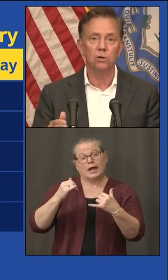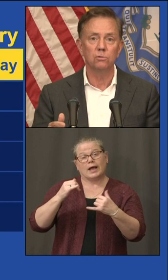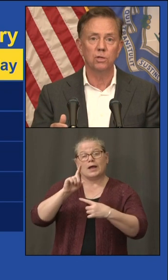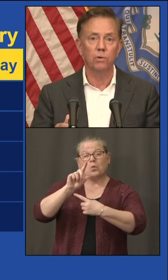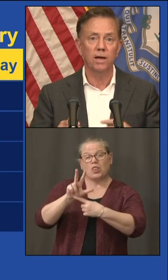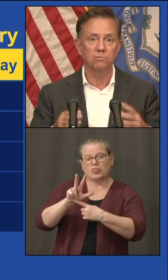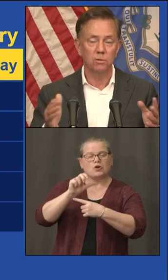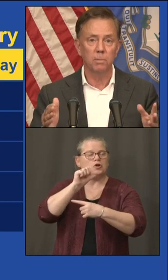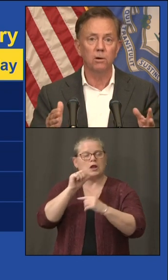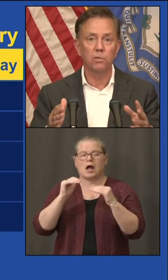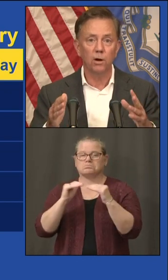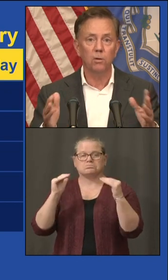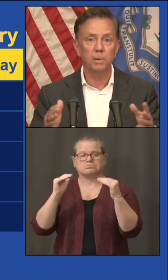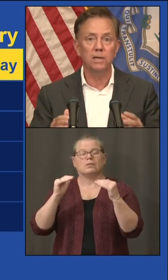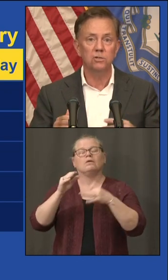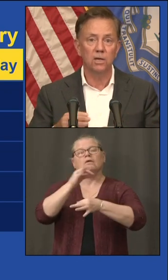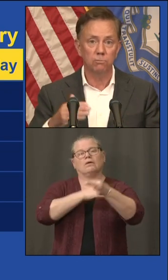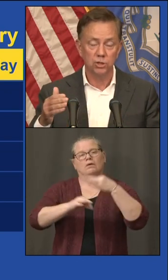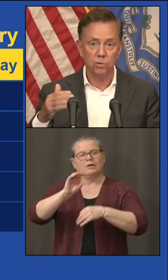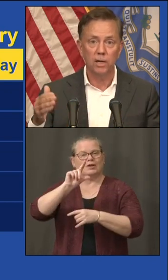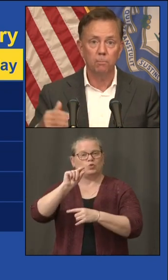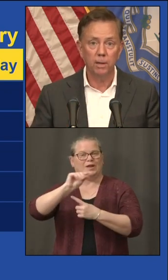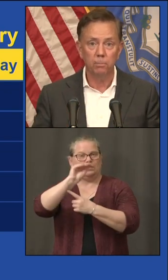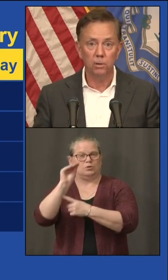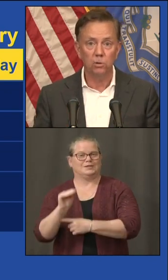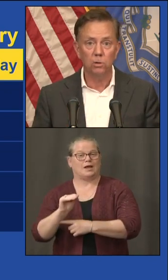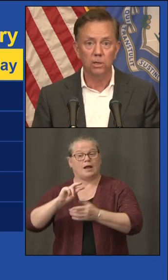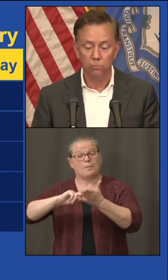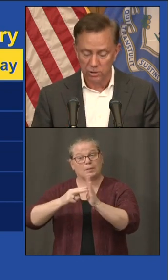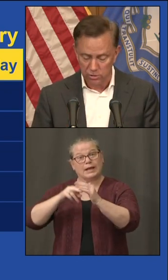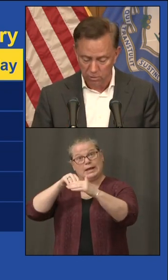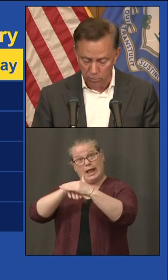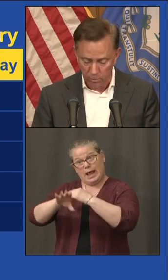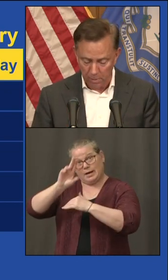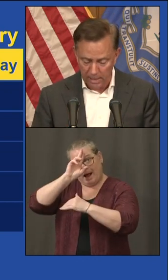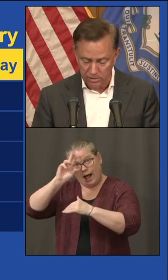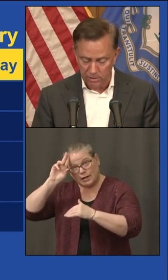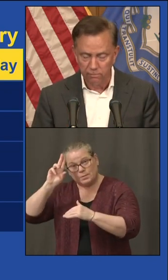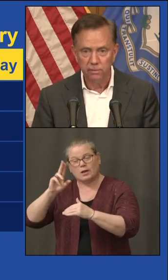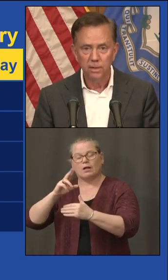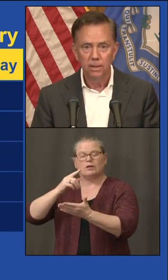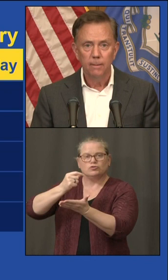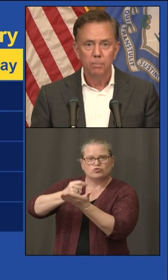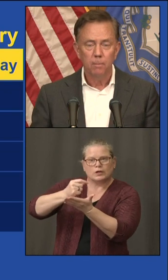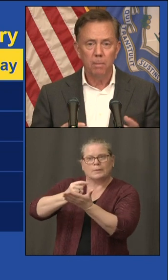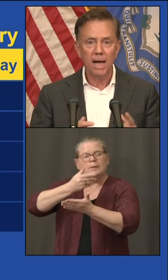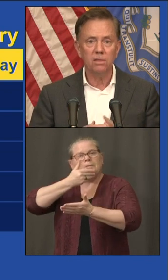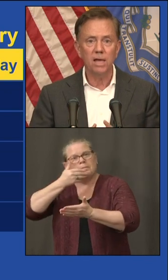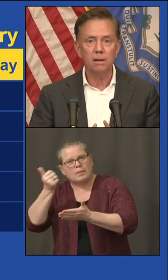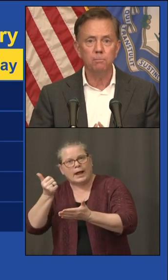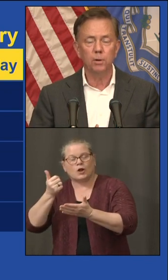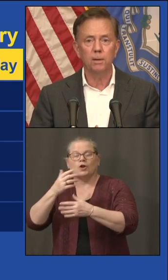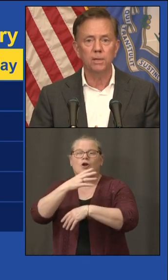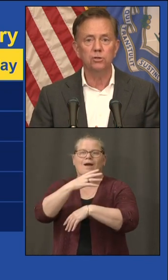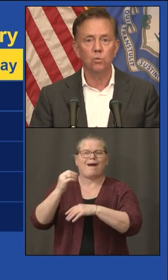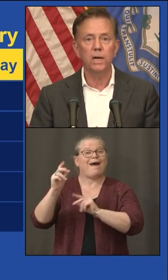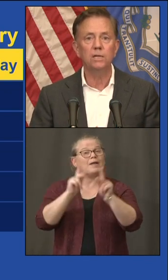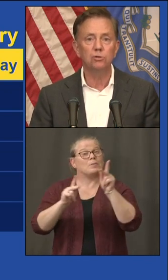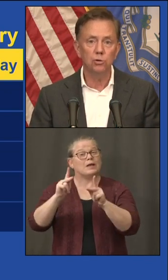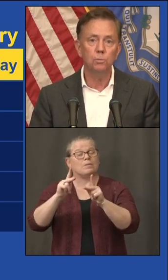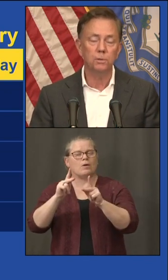that shows that we have some better therapies and we're screening people earlier, which is a real positive. Back then,